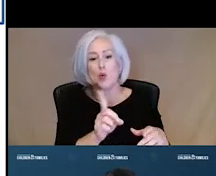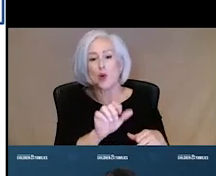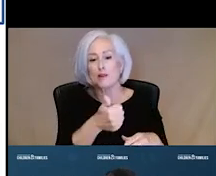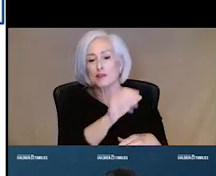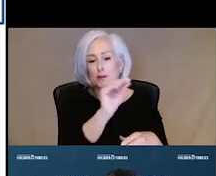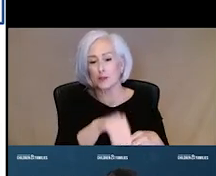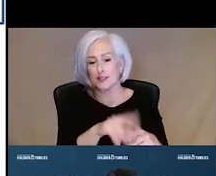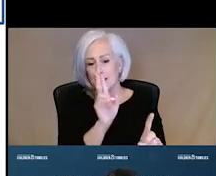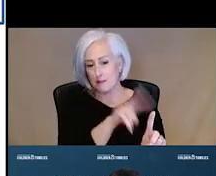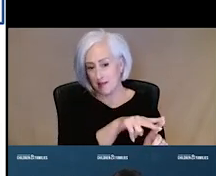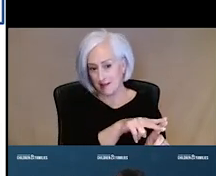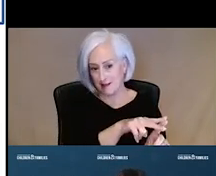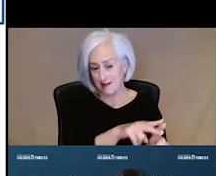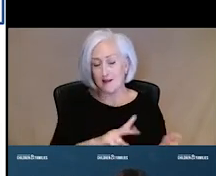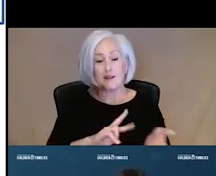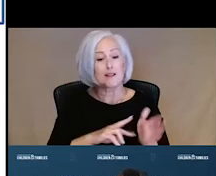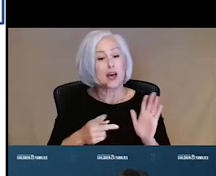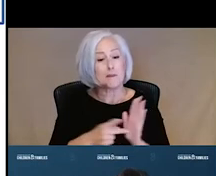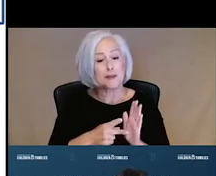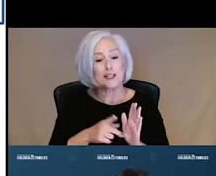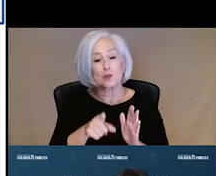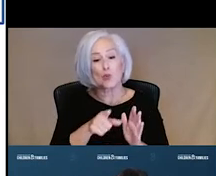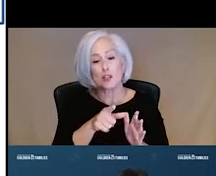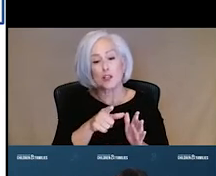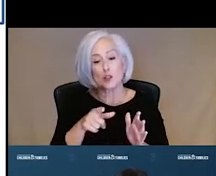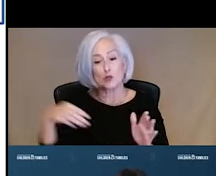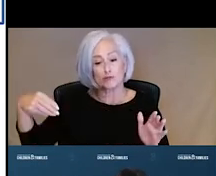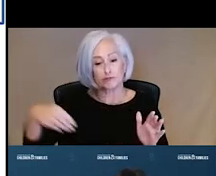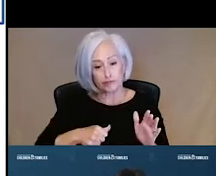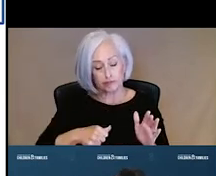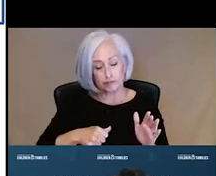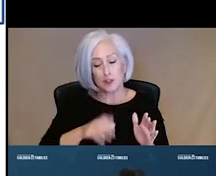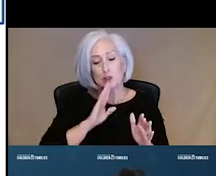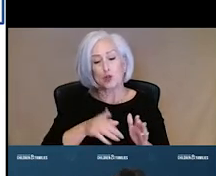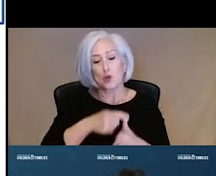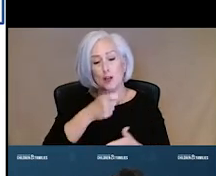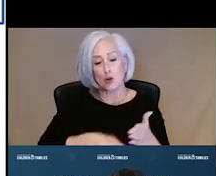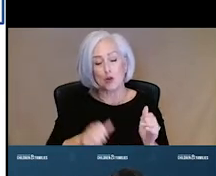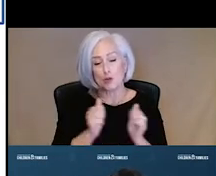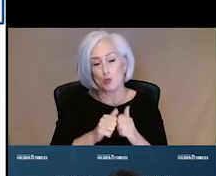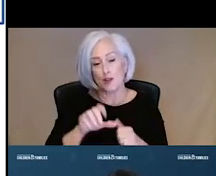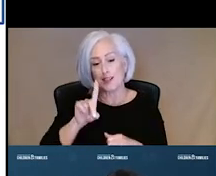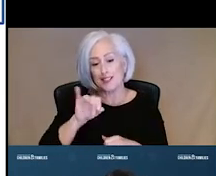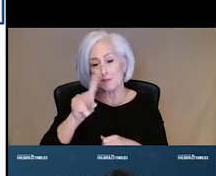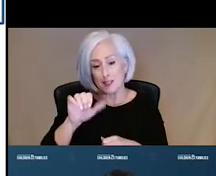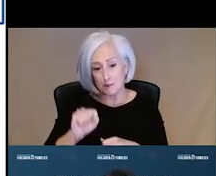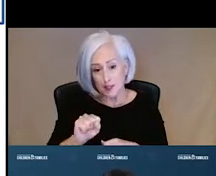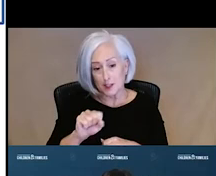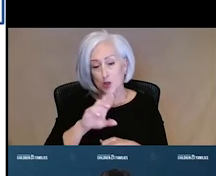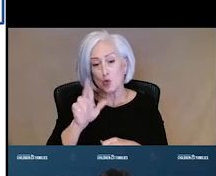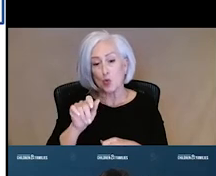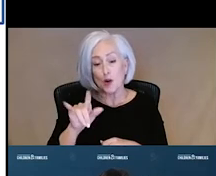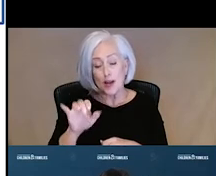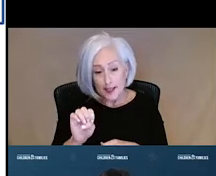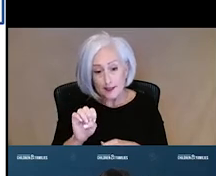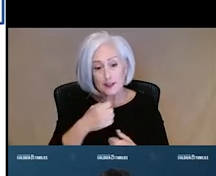applied. Thus, when recovering indirect costs using the de minimis rate, care should be taken to make sure the rate